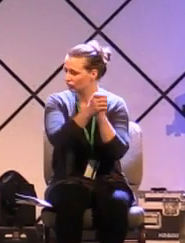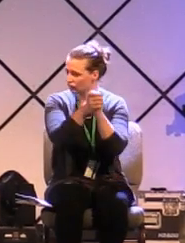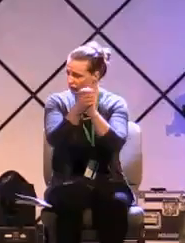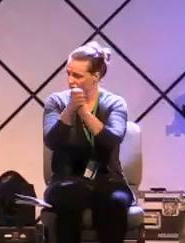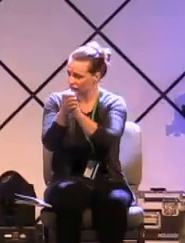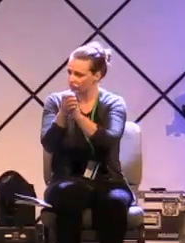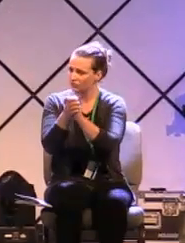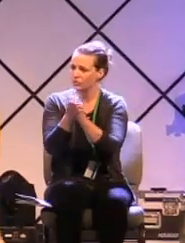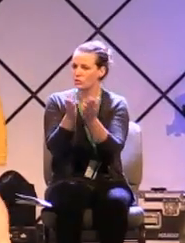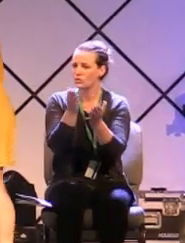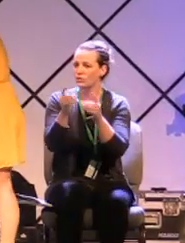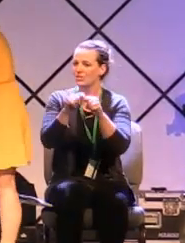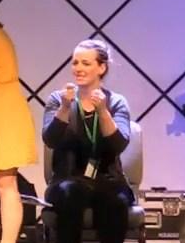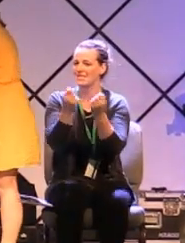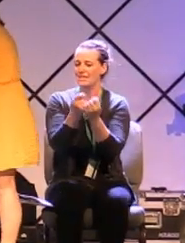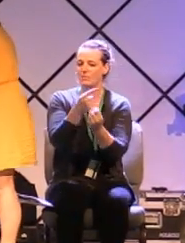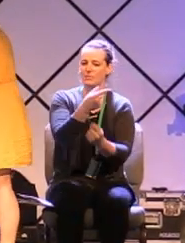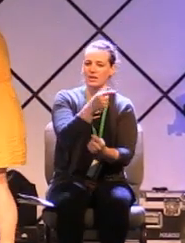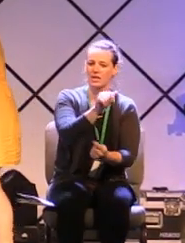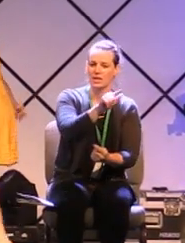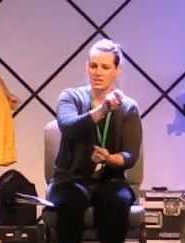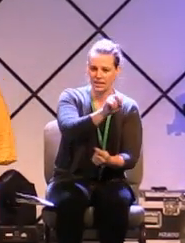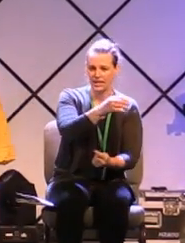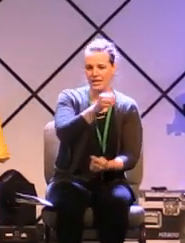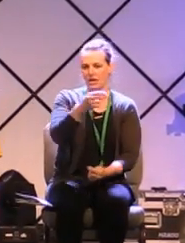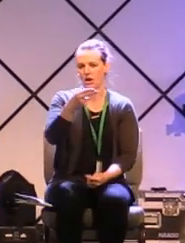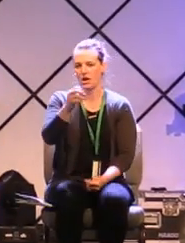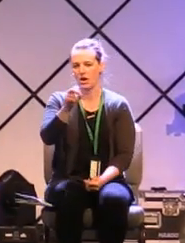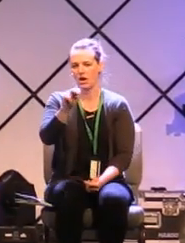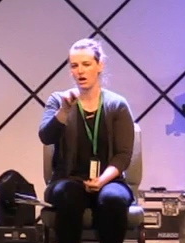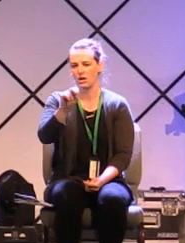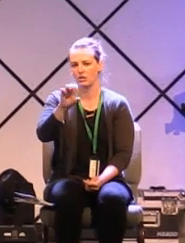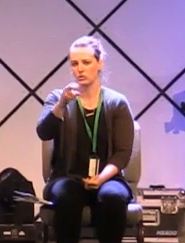Congratulations, service team, Glenn and Honcho.